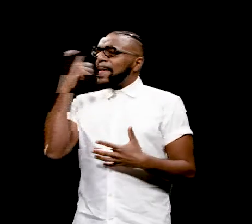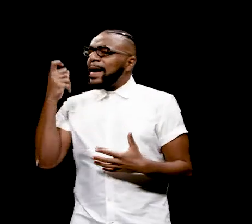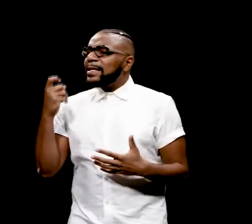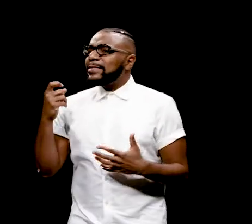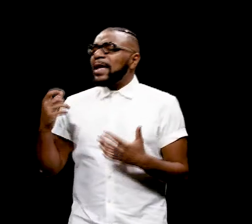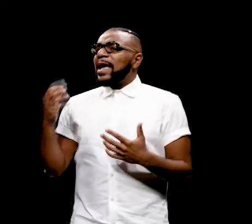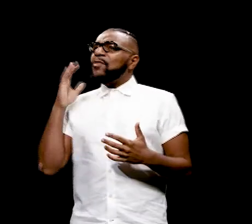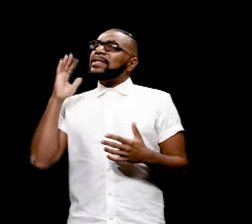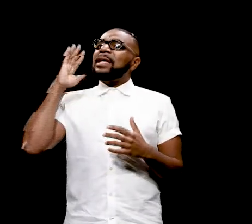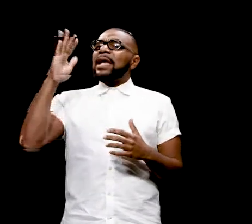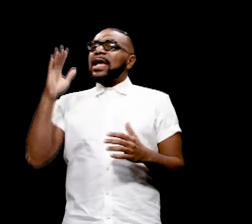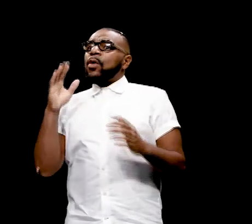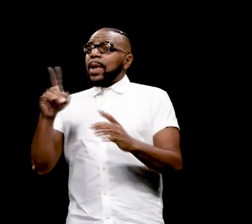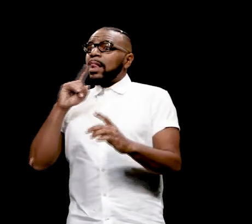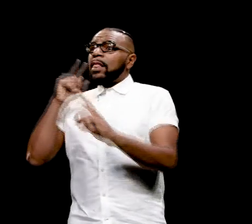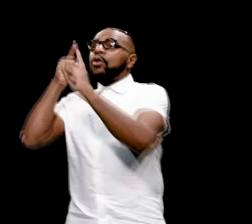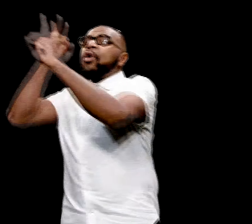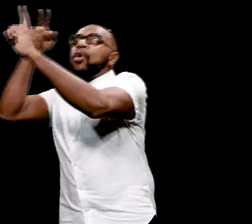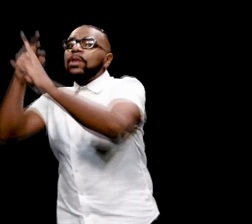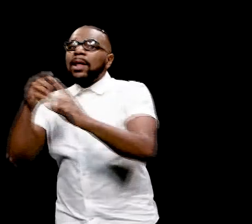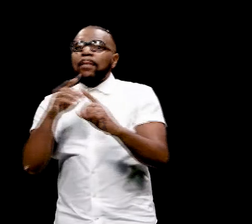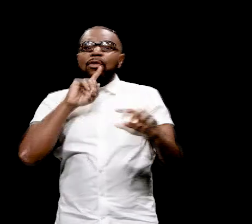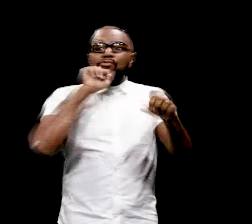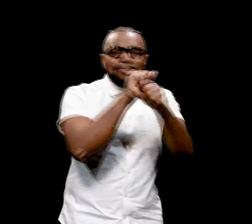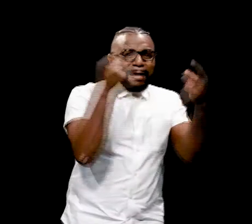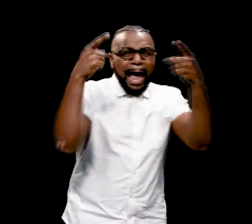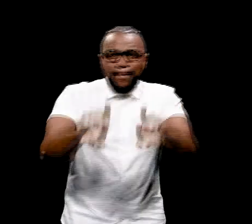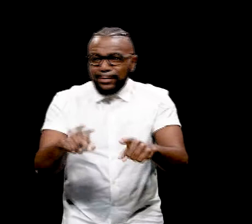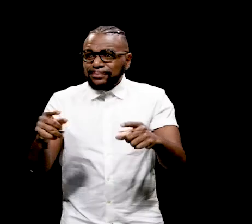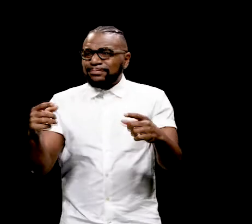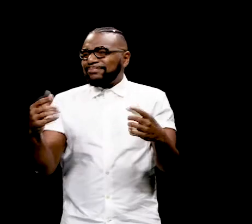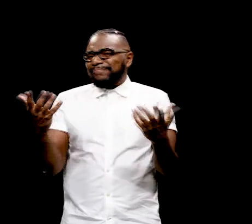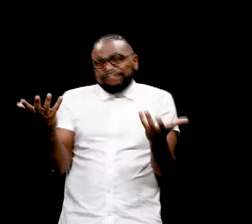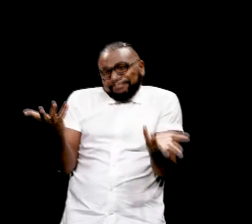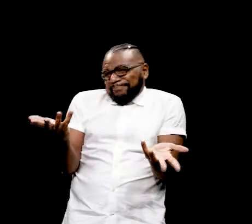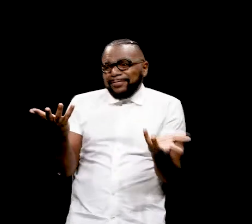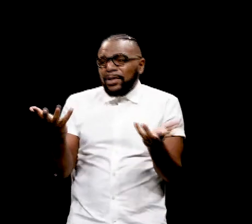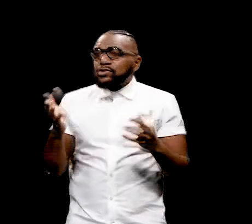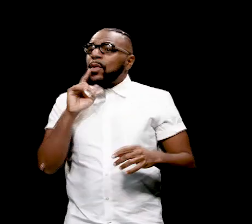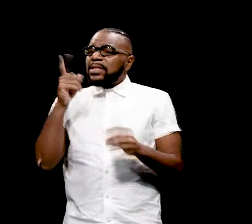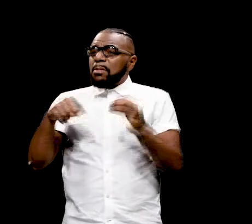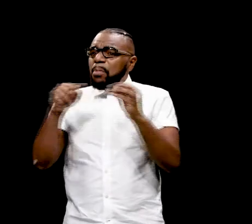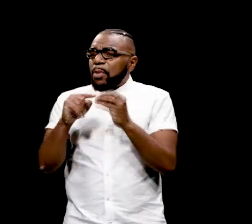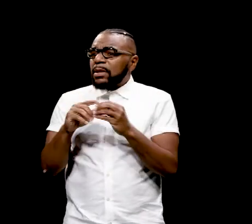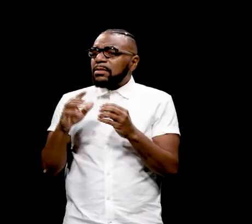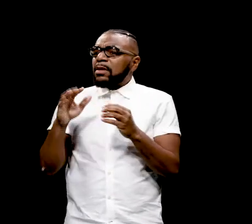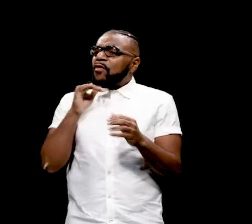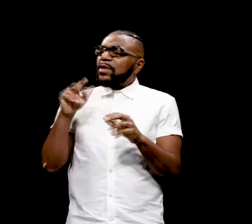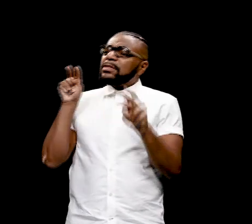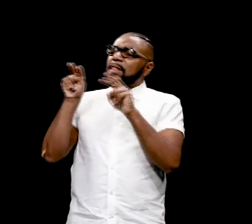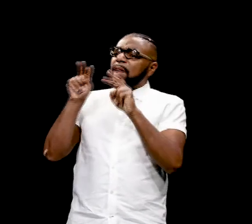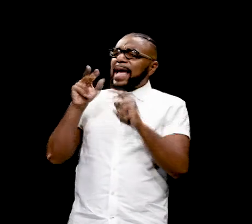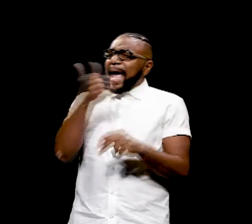and rhetoric will align anytime soon. And this is something, again, we need to have our elected officials held accountable for their performance, not